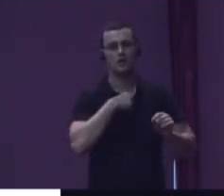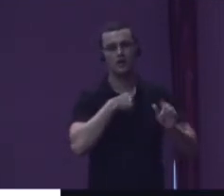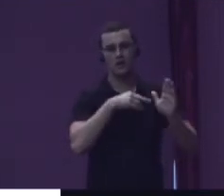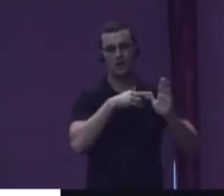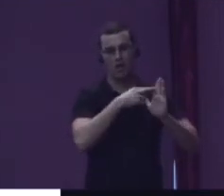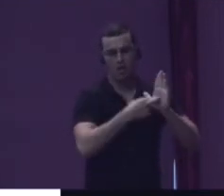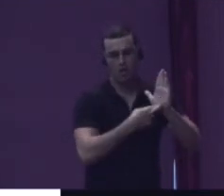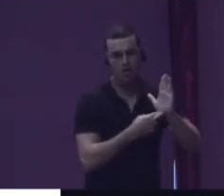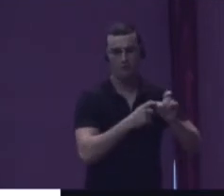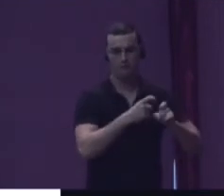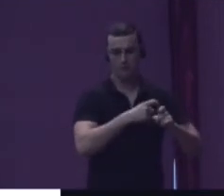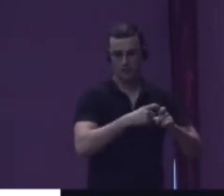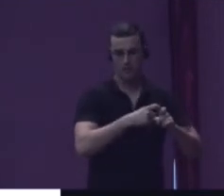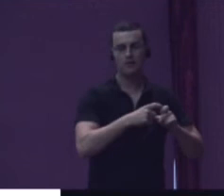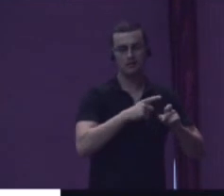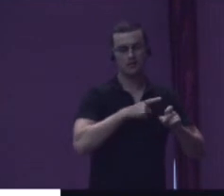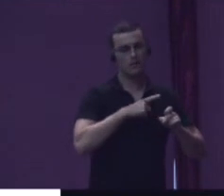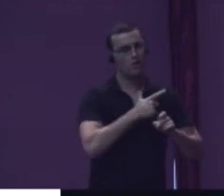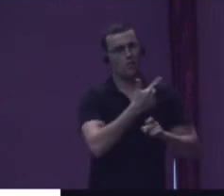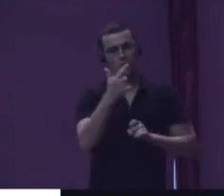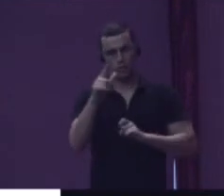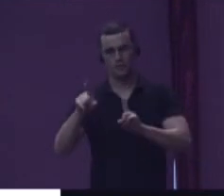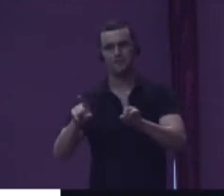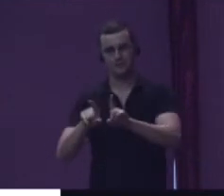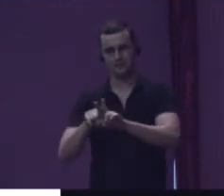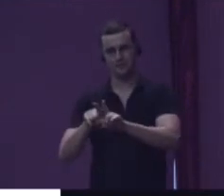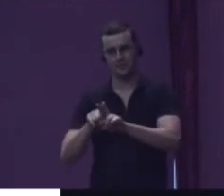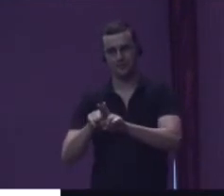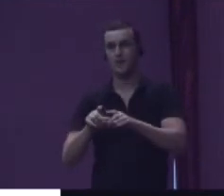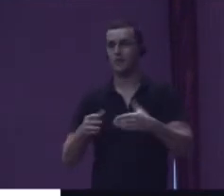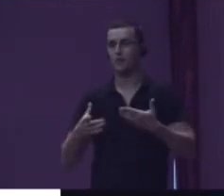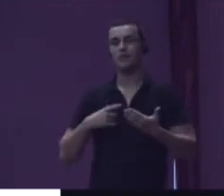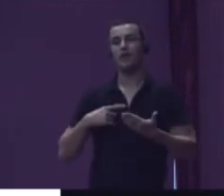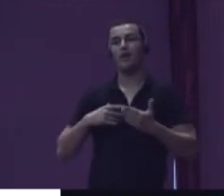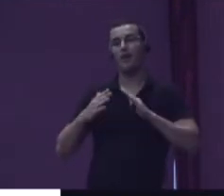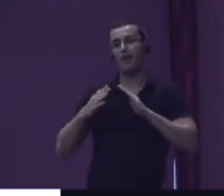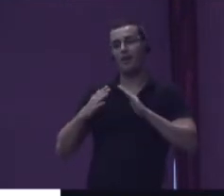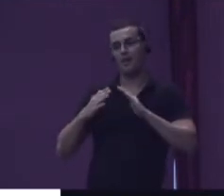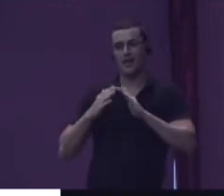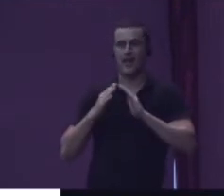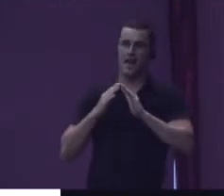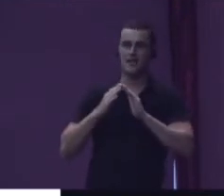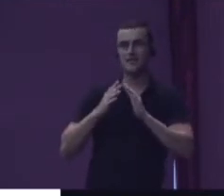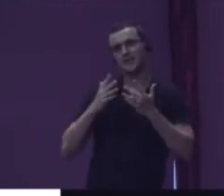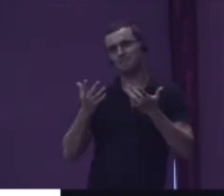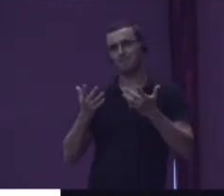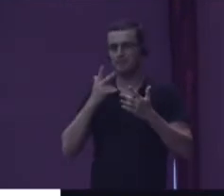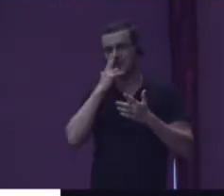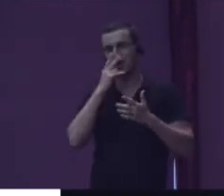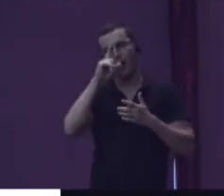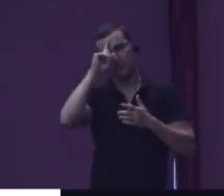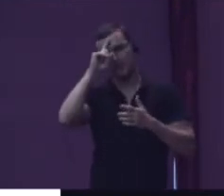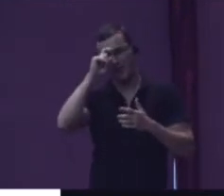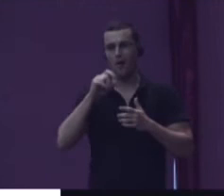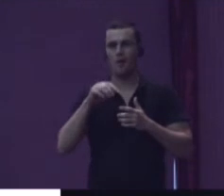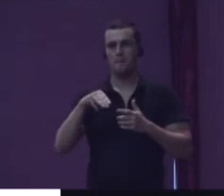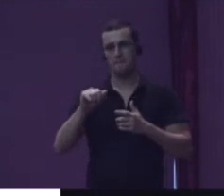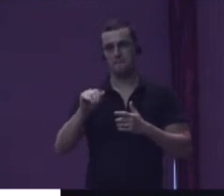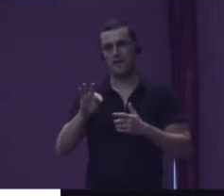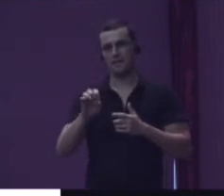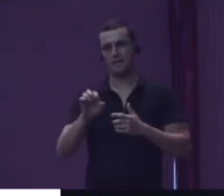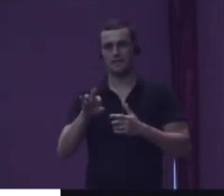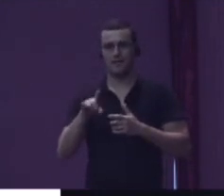these maternity homes that are organized by the midwives, often with the assistance of a non-governmental